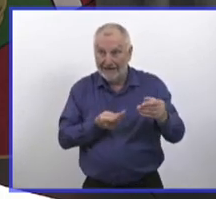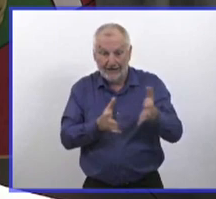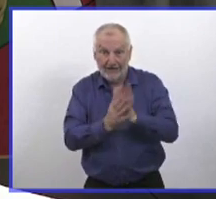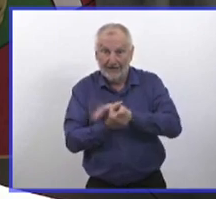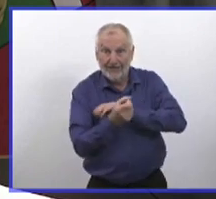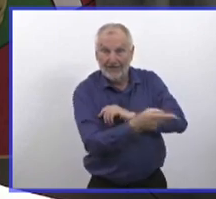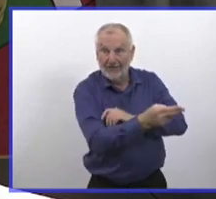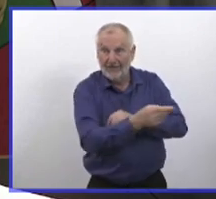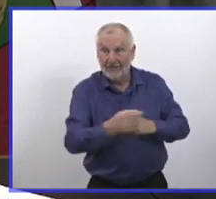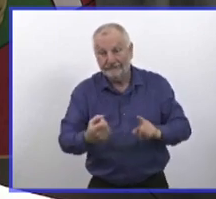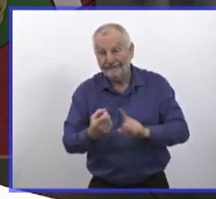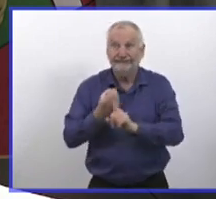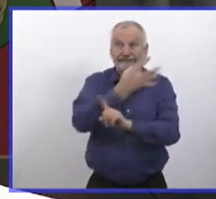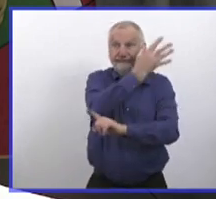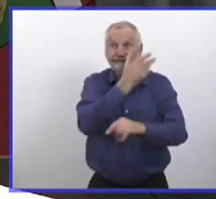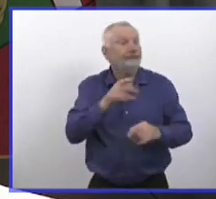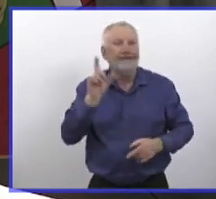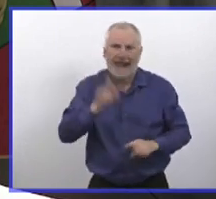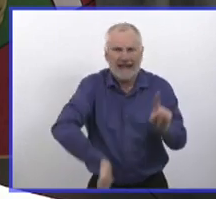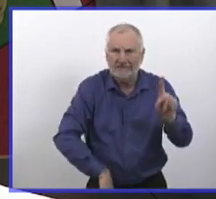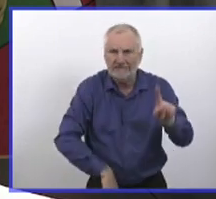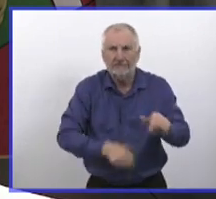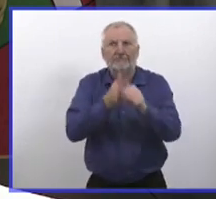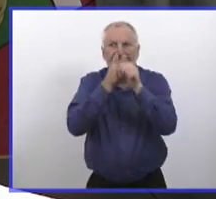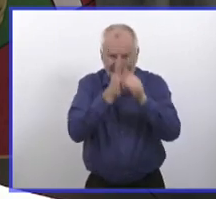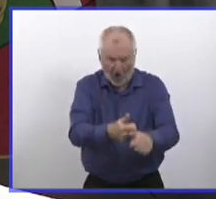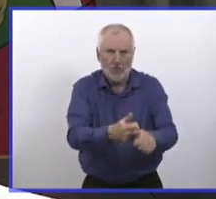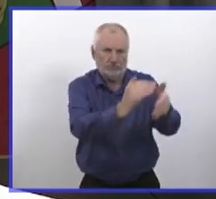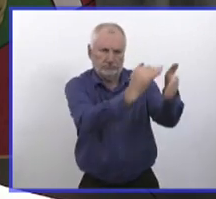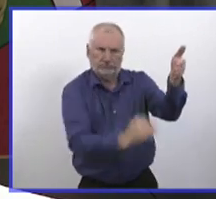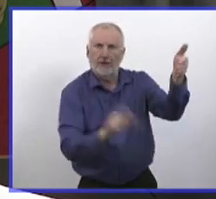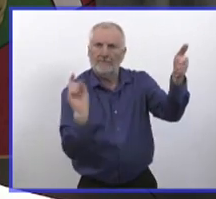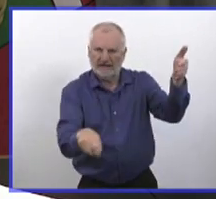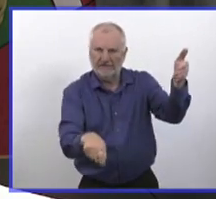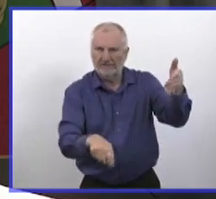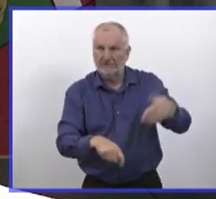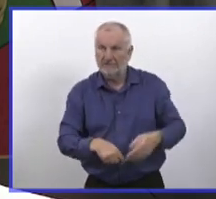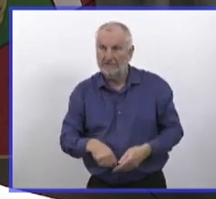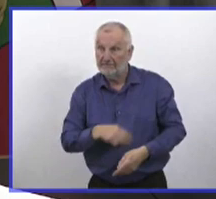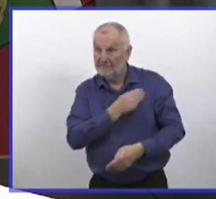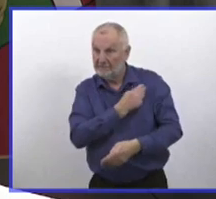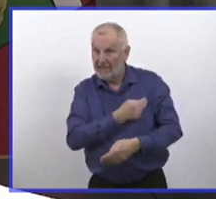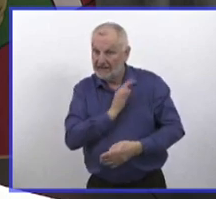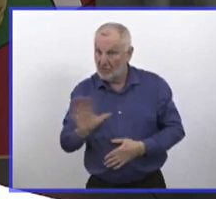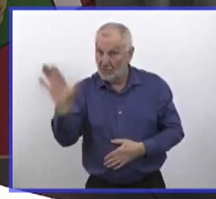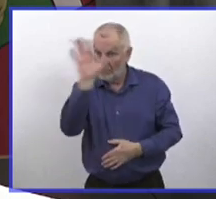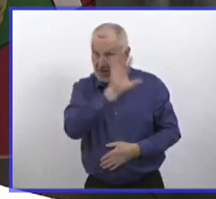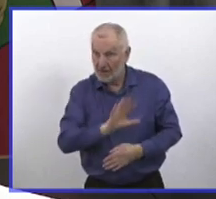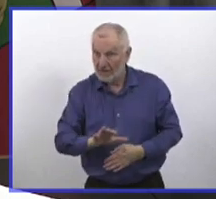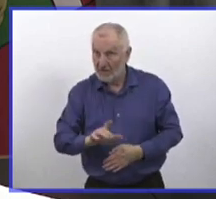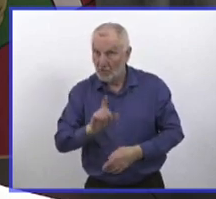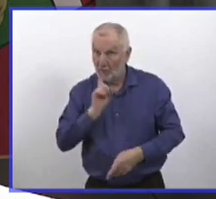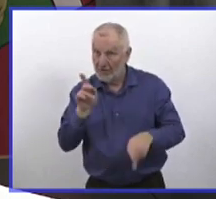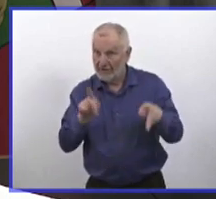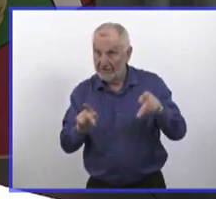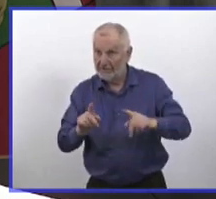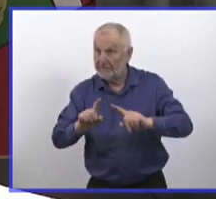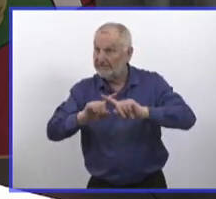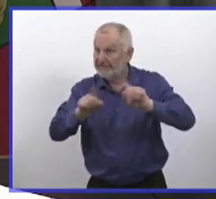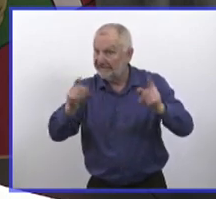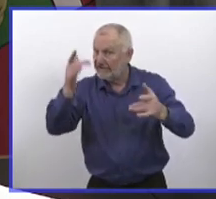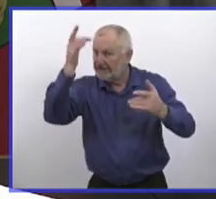that Manitoba has a lot of different populations, and even within the same populations, different providers